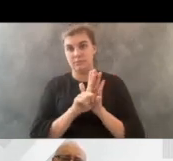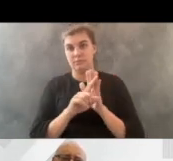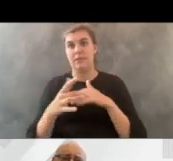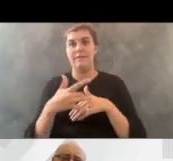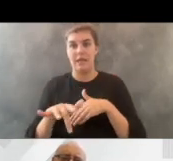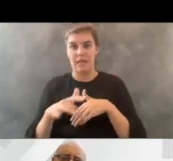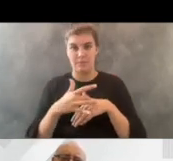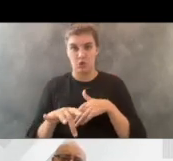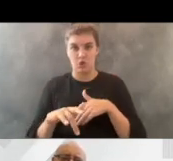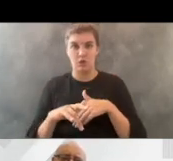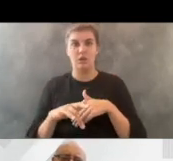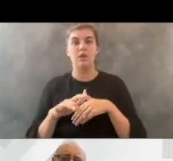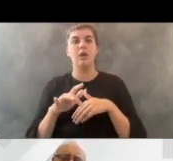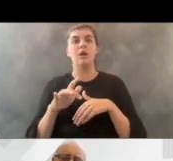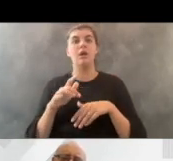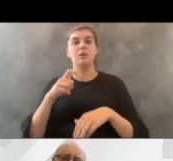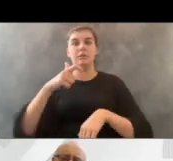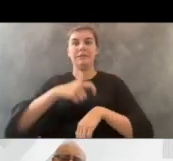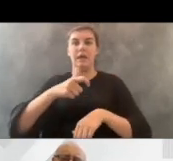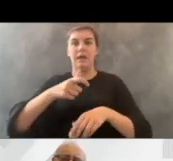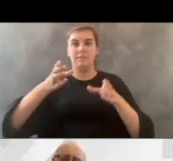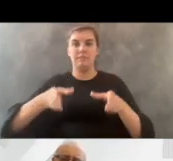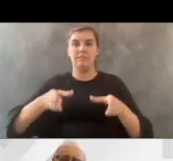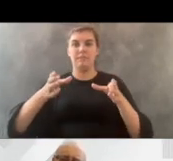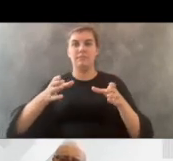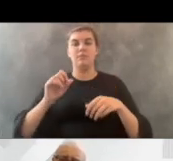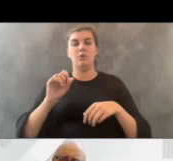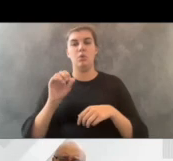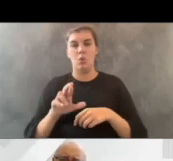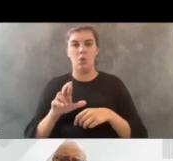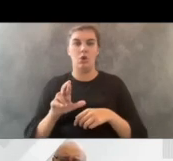condition in the final rule.